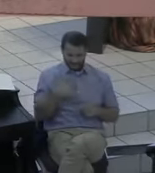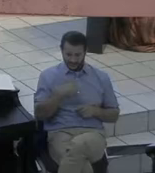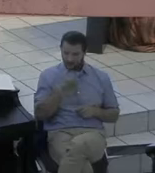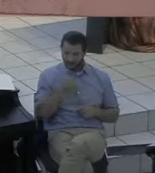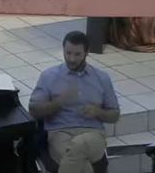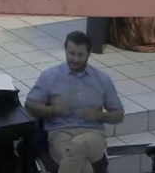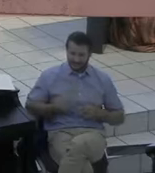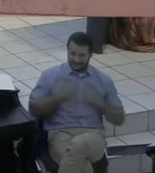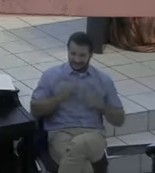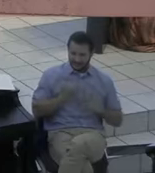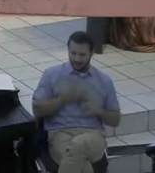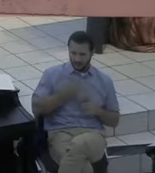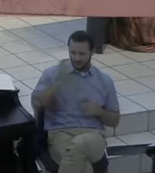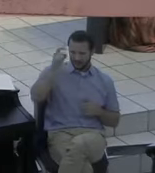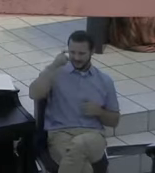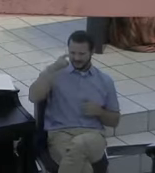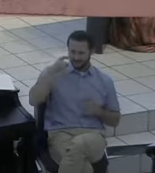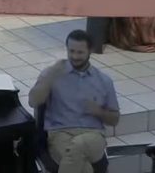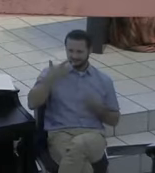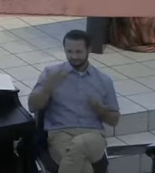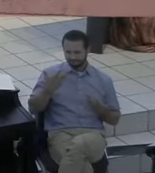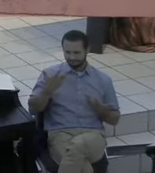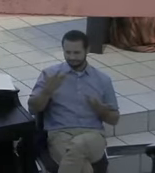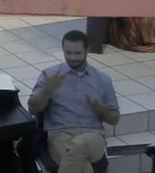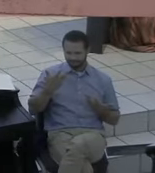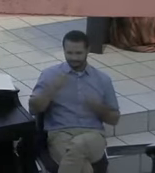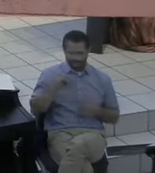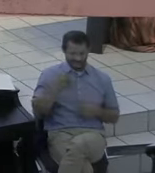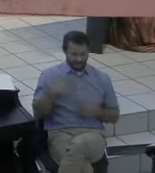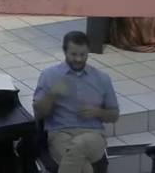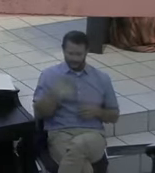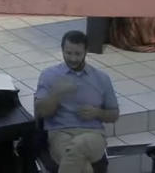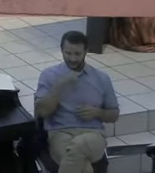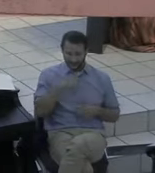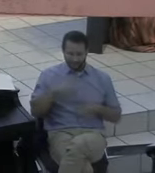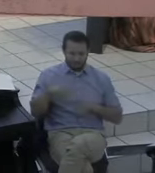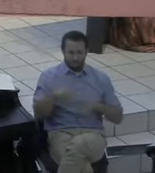wisdom spurs wisdom, so when we don't move in wisdom,